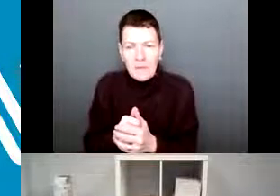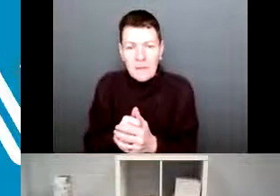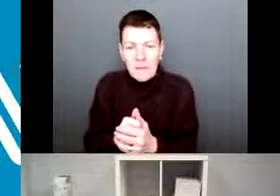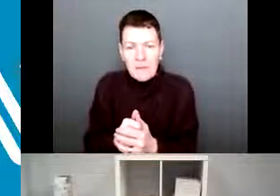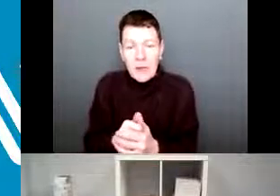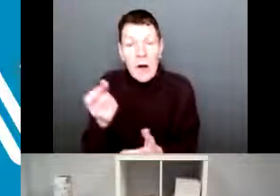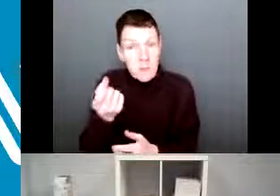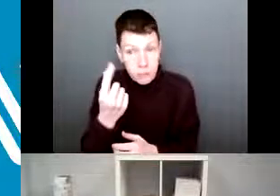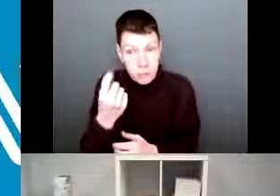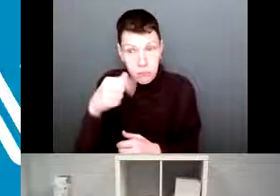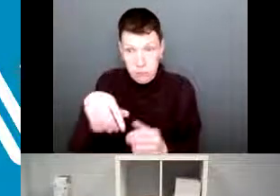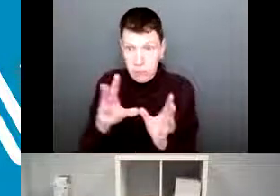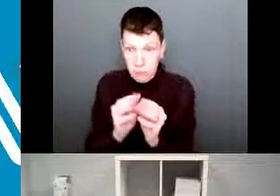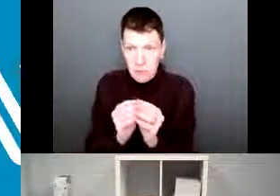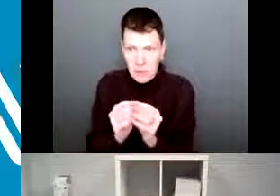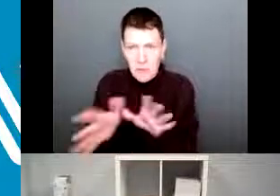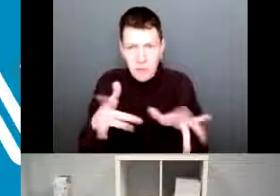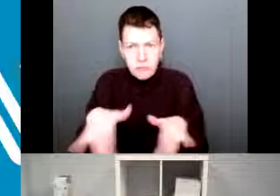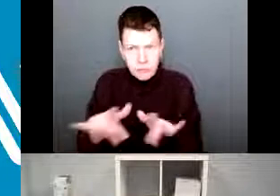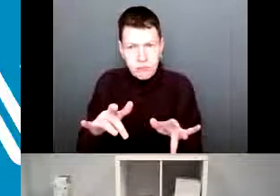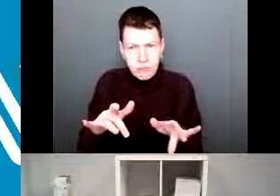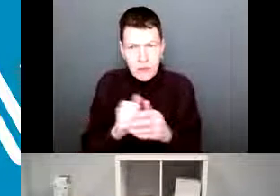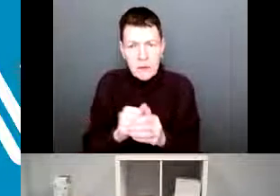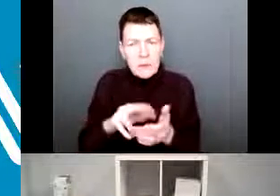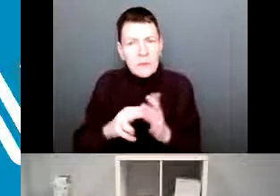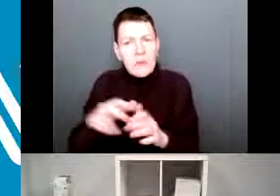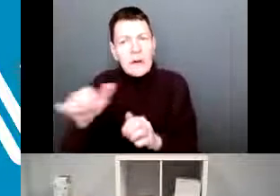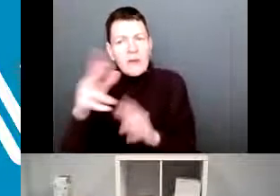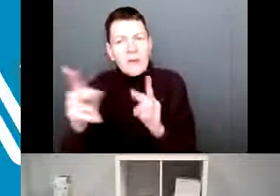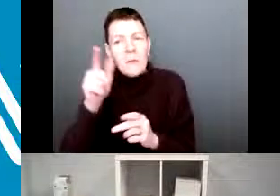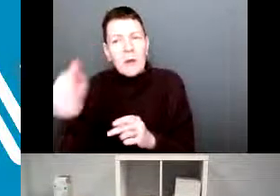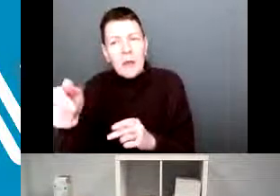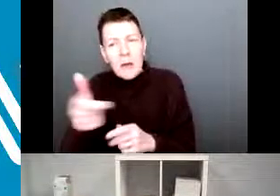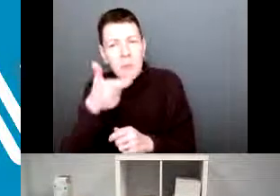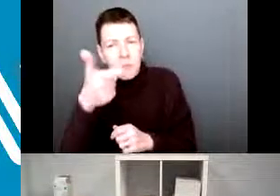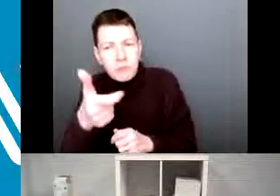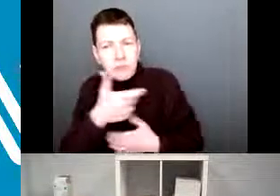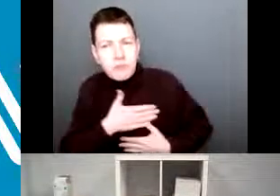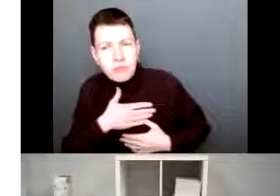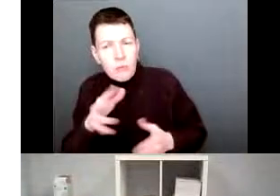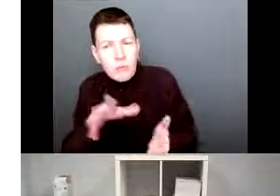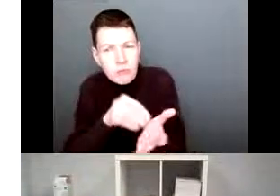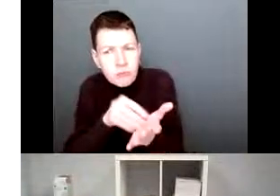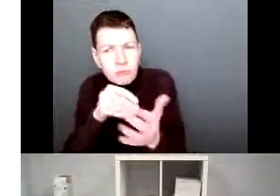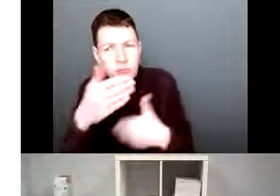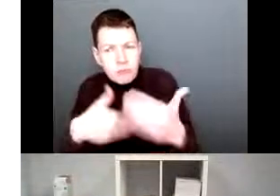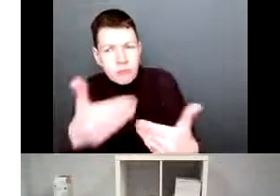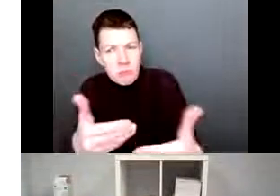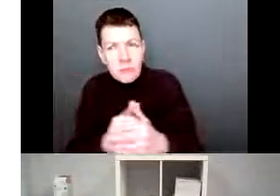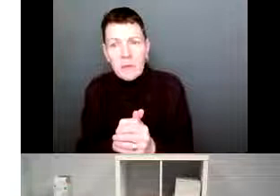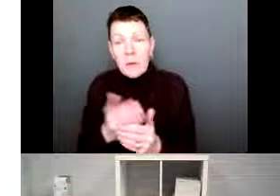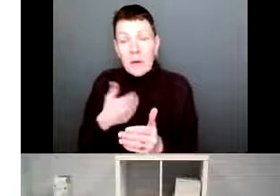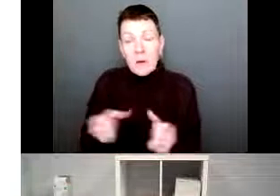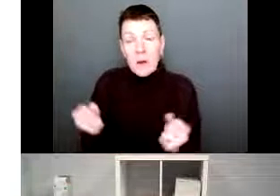Please note the session is being recorded so others can enjoy it afterwards. We have sign